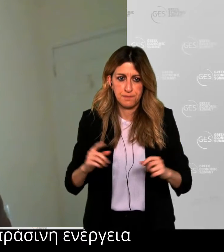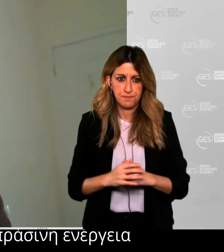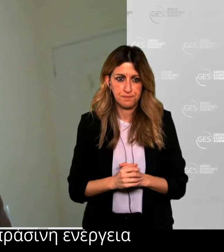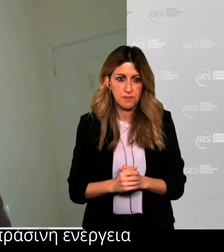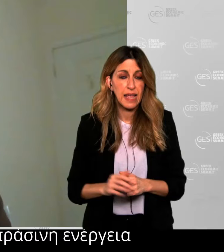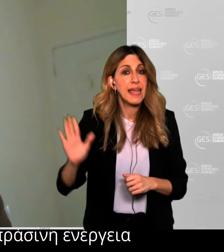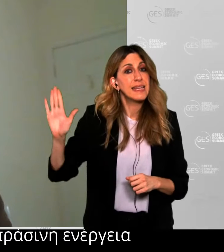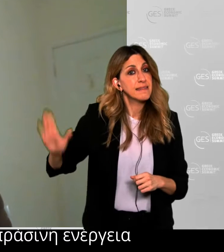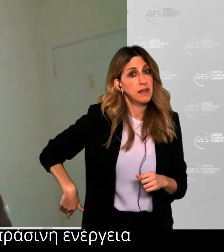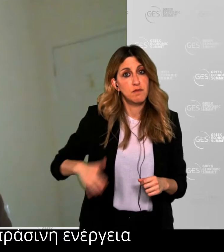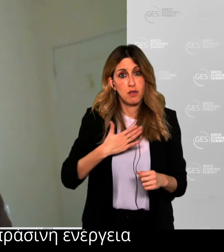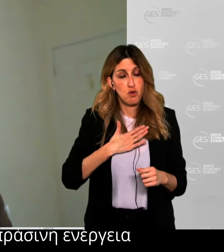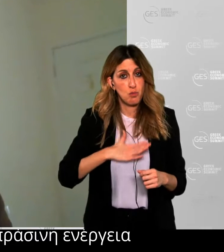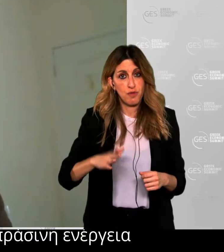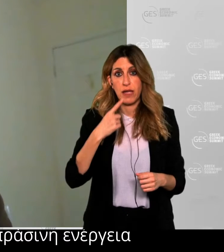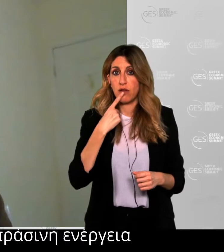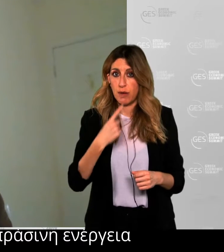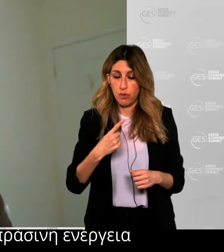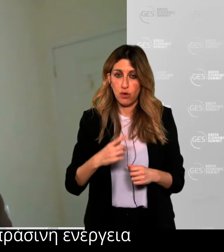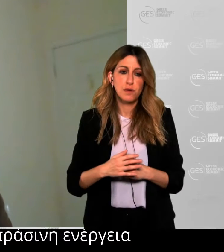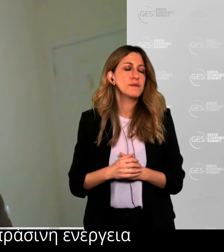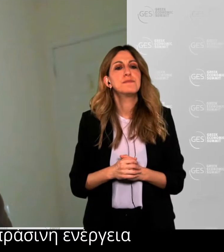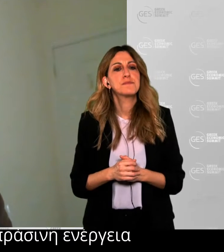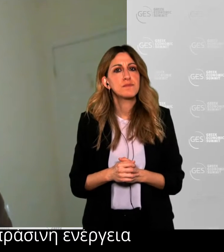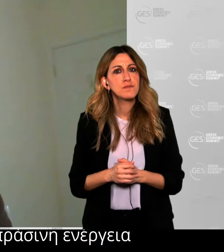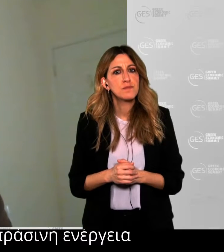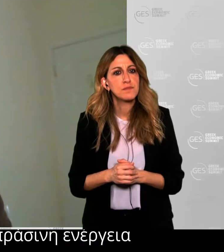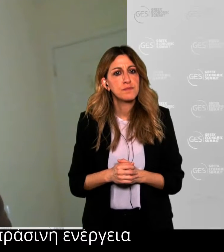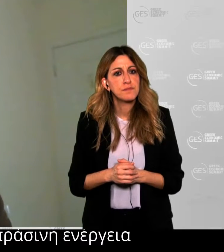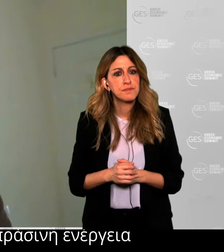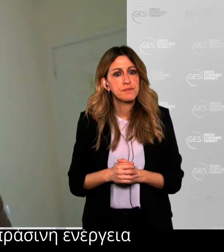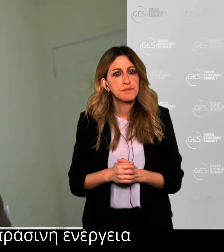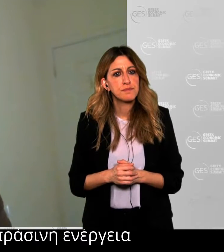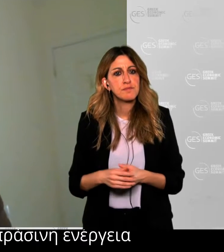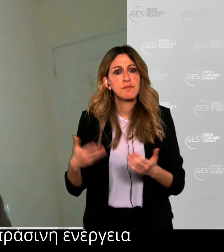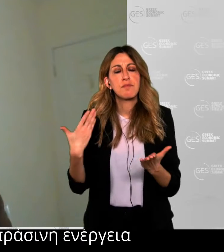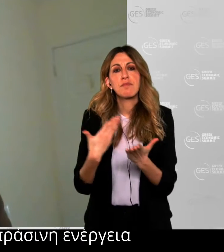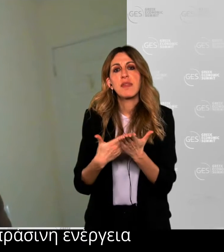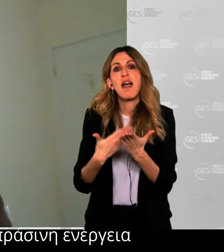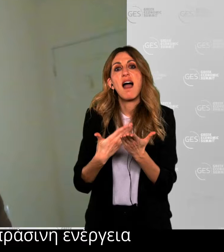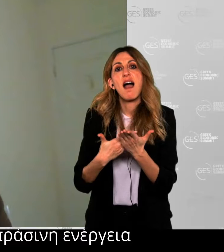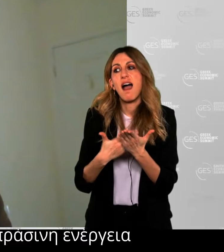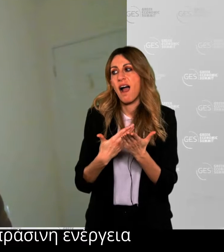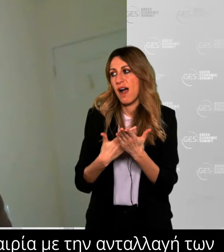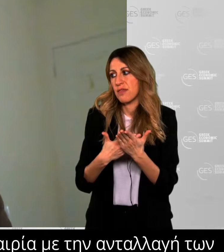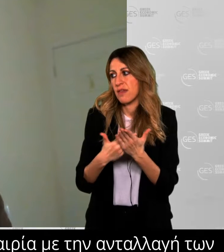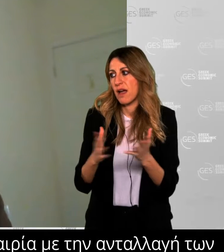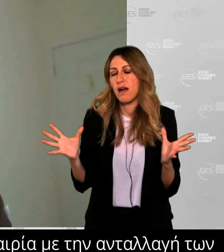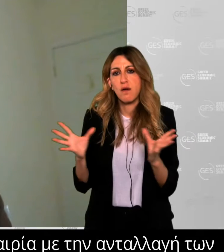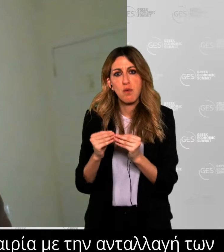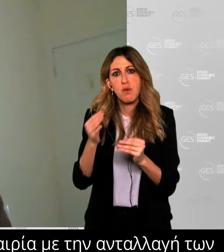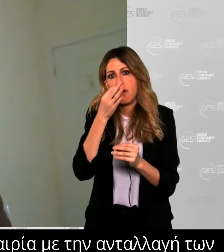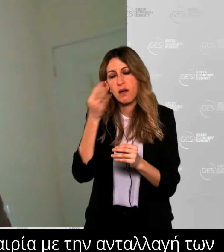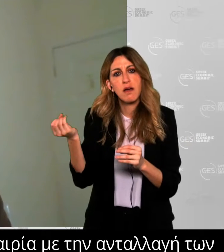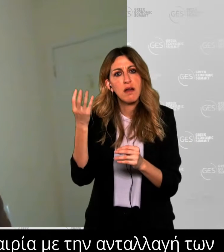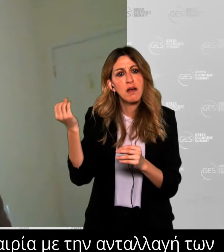Scaling Voluntary Carbon Markets. One of the things that we're working with the Net Zero Banking Alliance on is the role of carbon credits as we think about that journey to net zero.